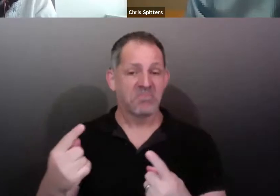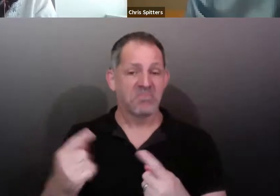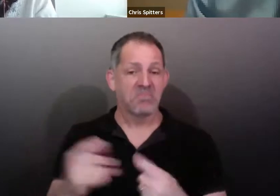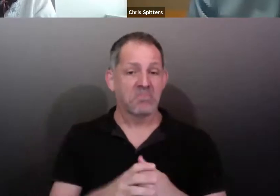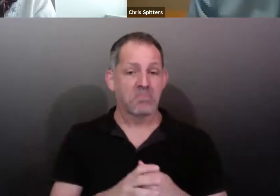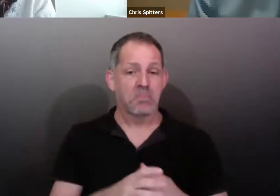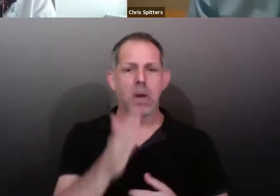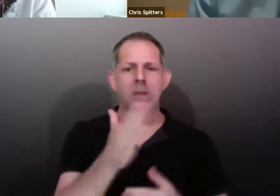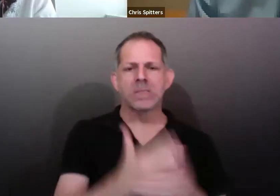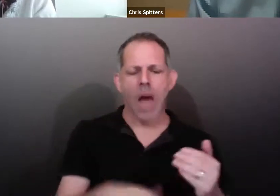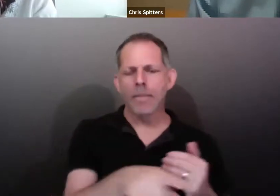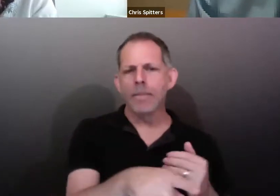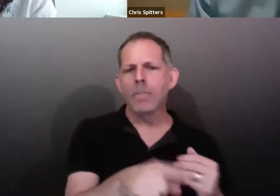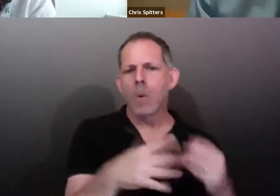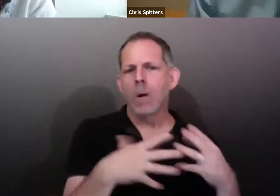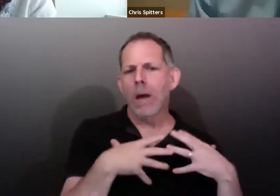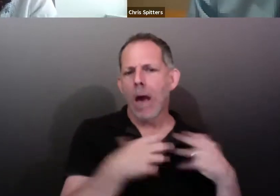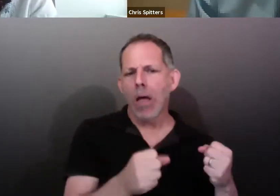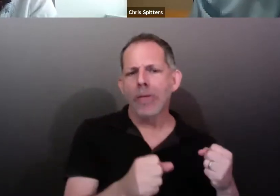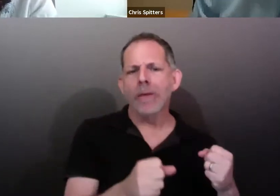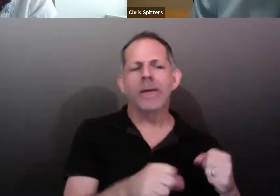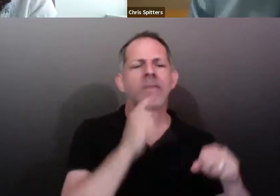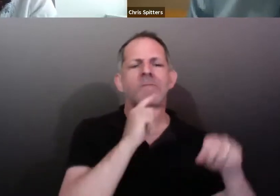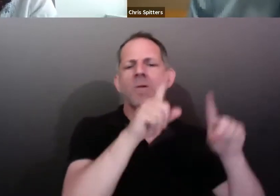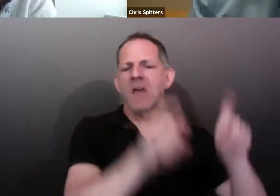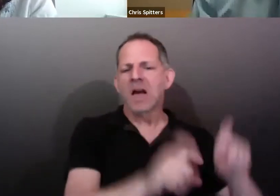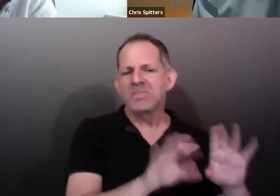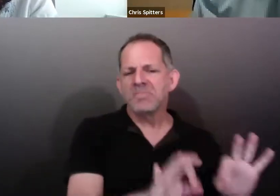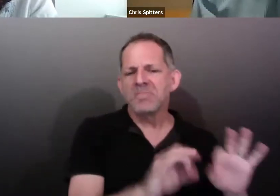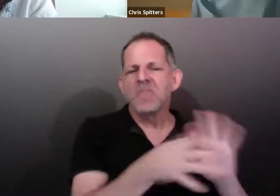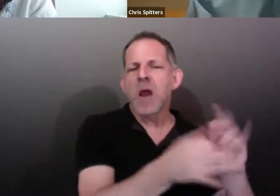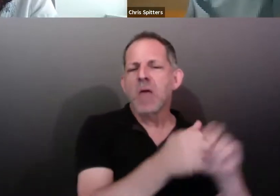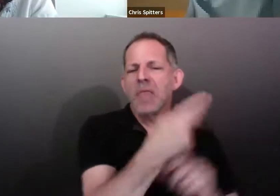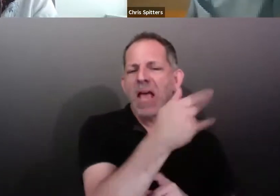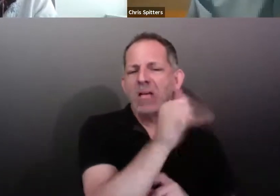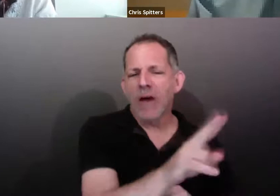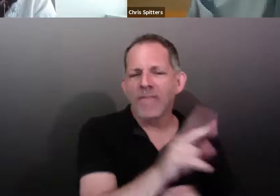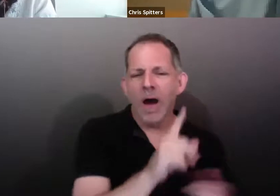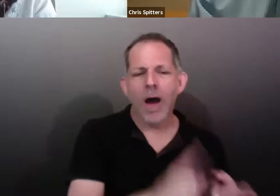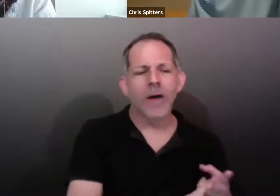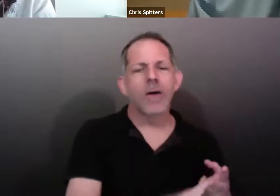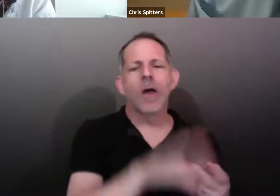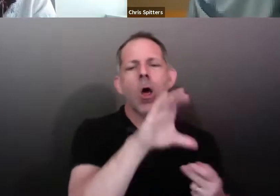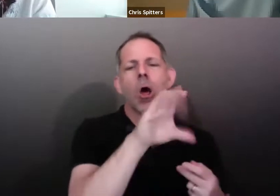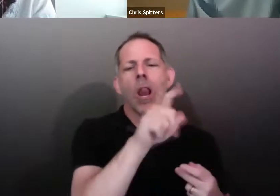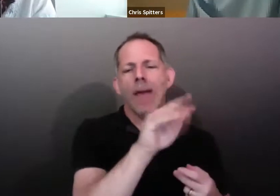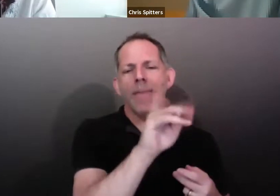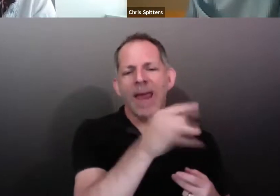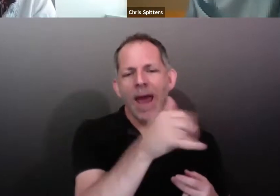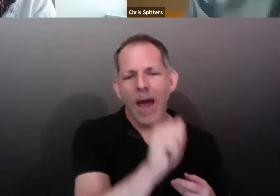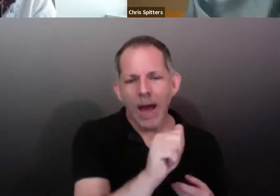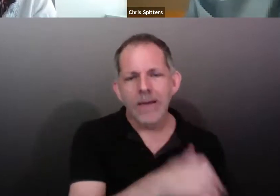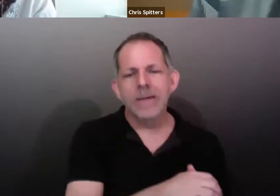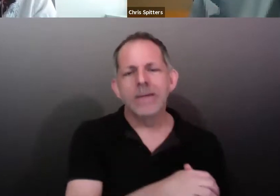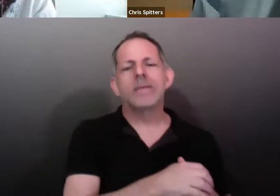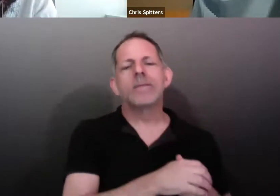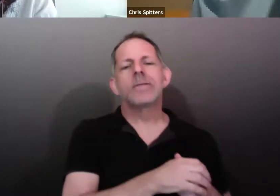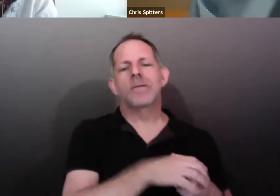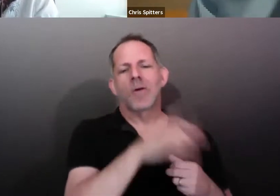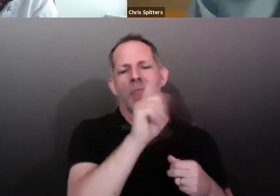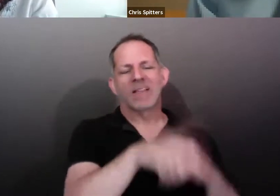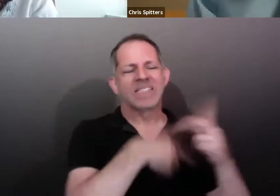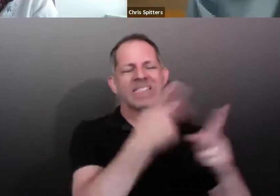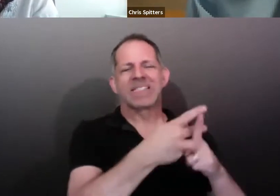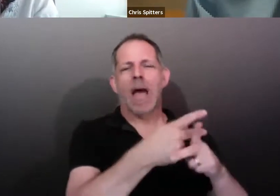HIV and chlamydia would be examples. So that's the background. The long-term care facility outbreaks at the current